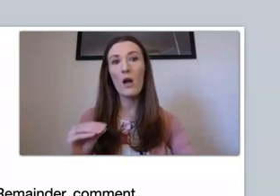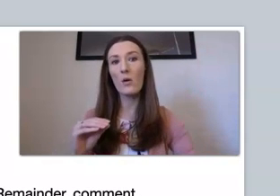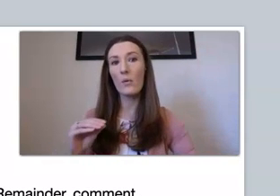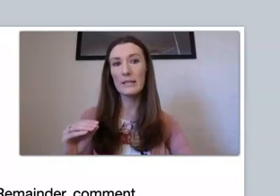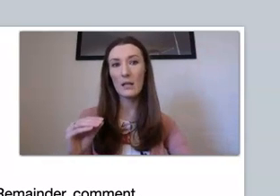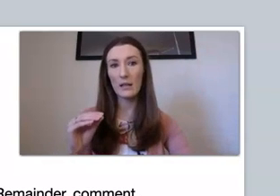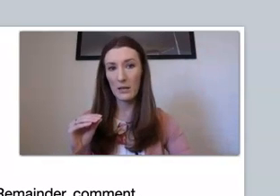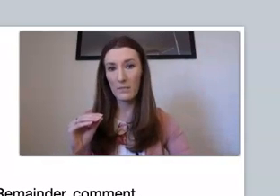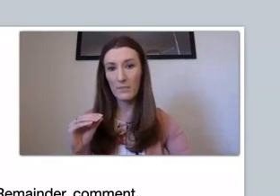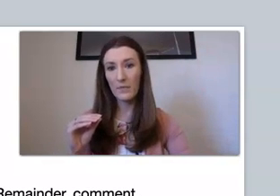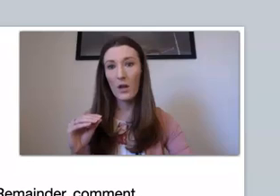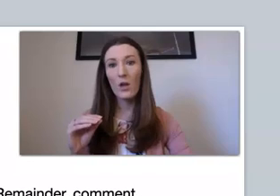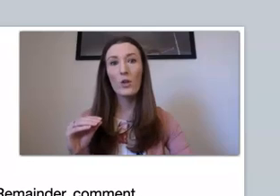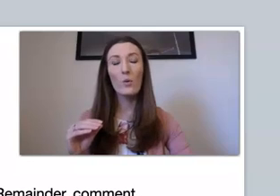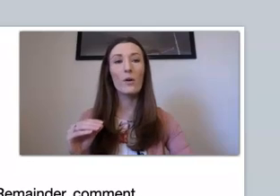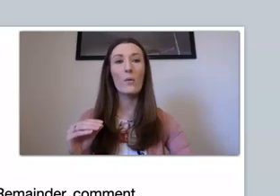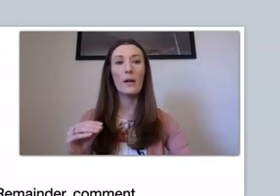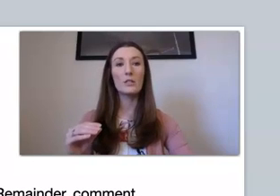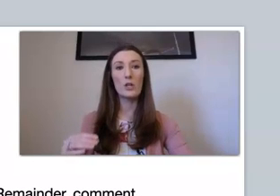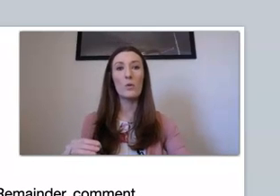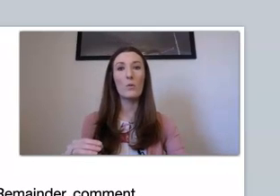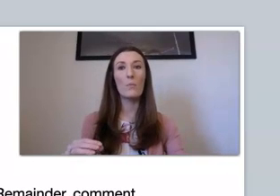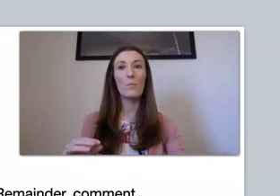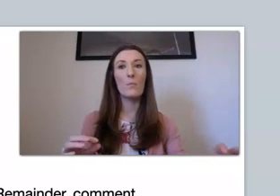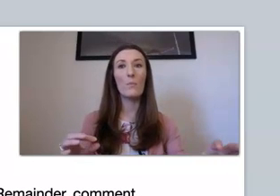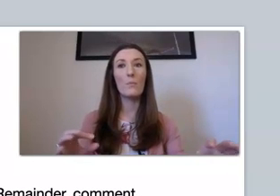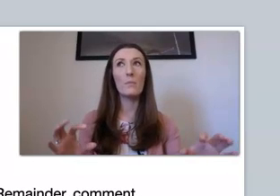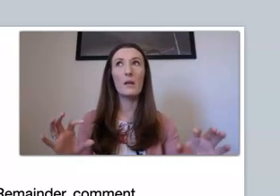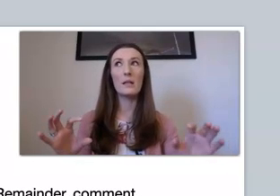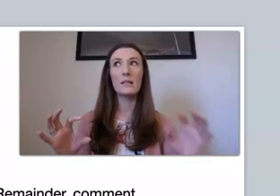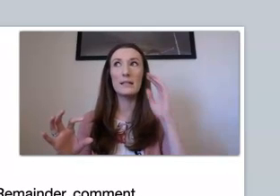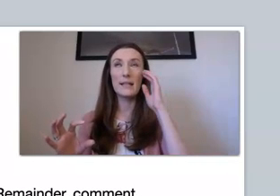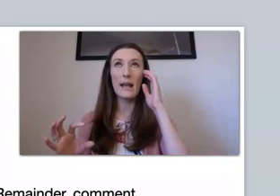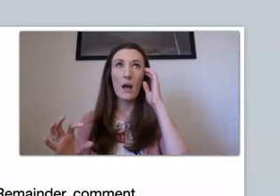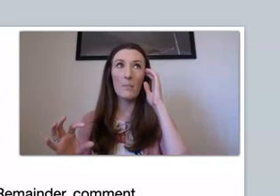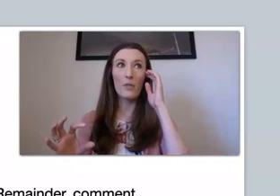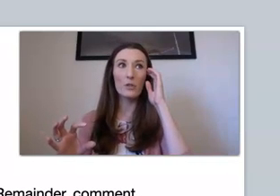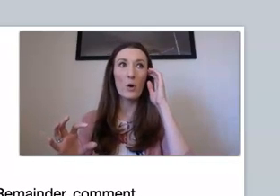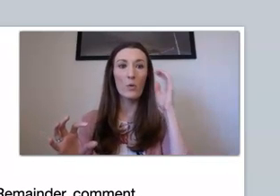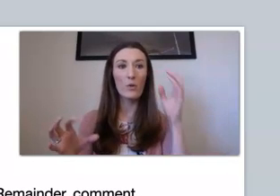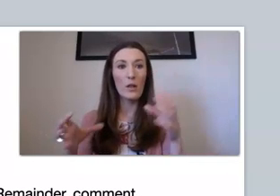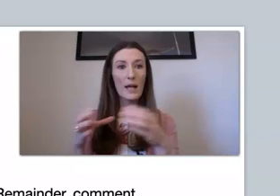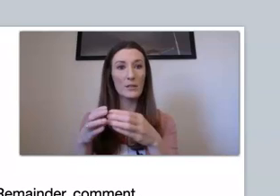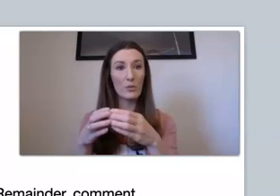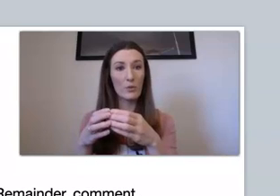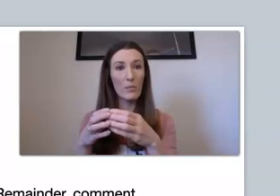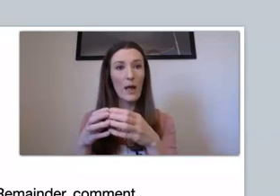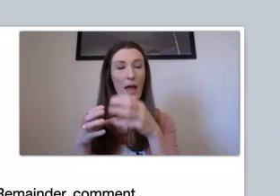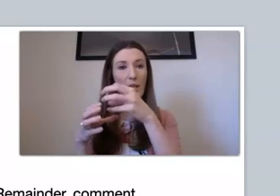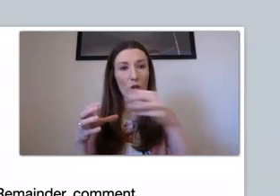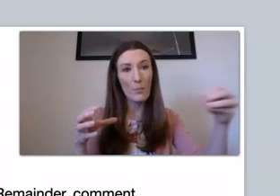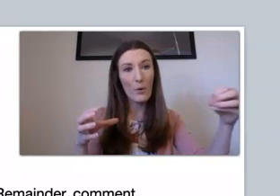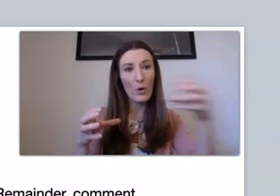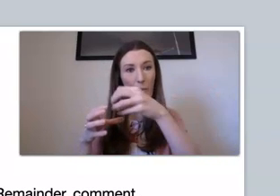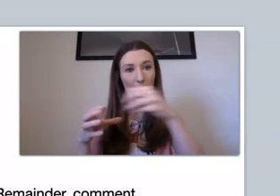but you're not going to lean. You're going to set up the total as a group,